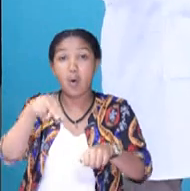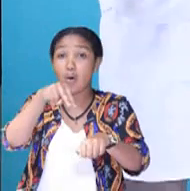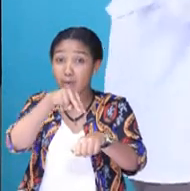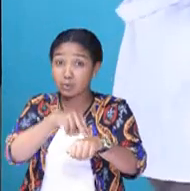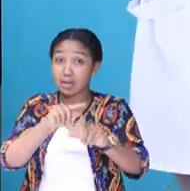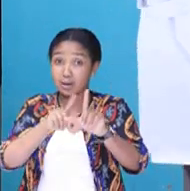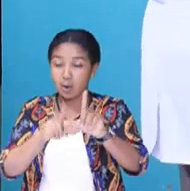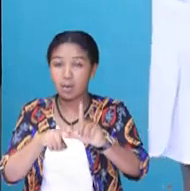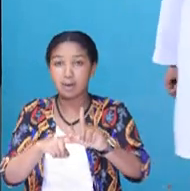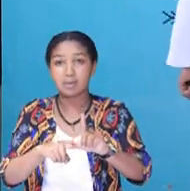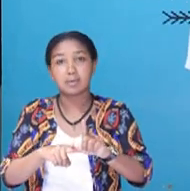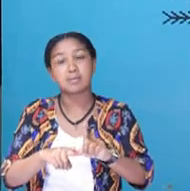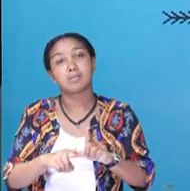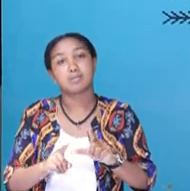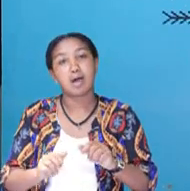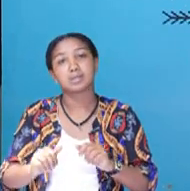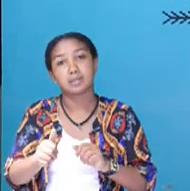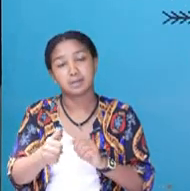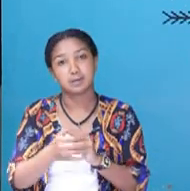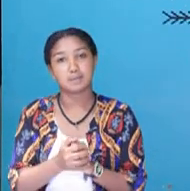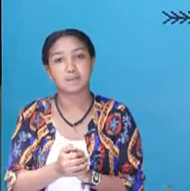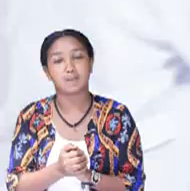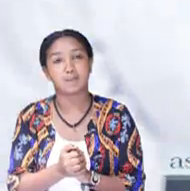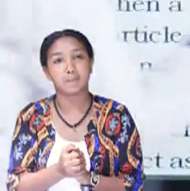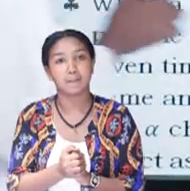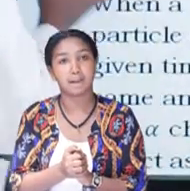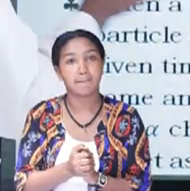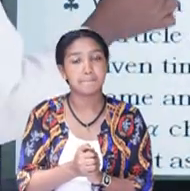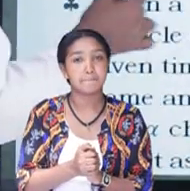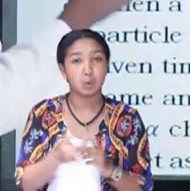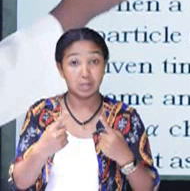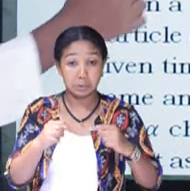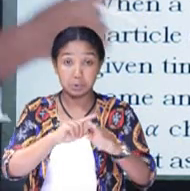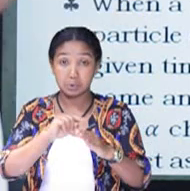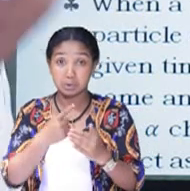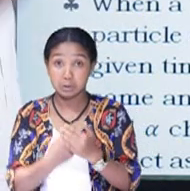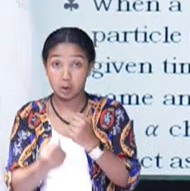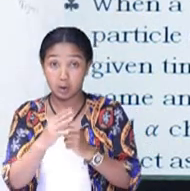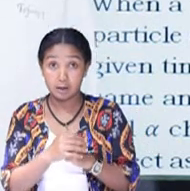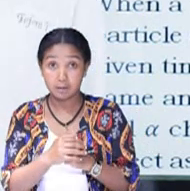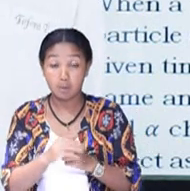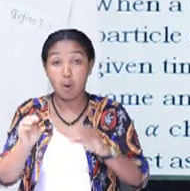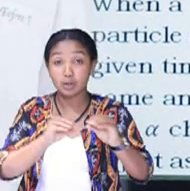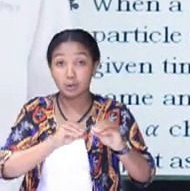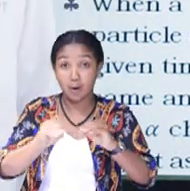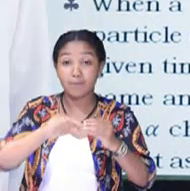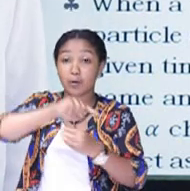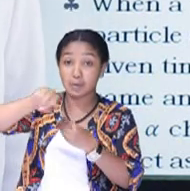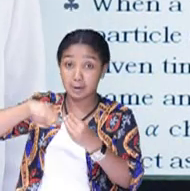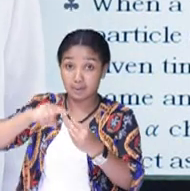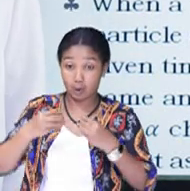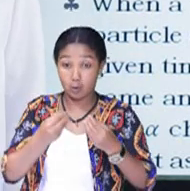constant angular acceleration. Uniformly angular acceleration. We are trying to see about motion of